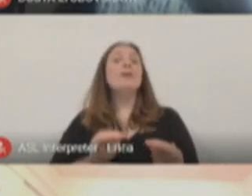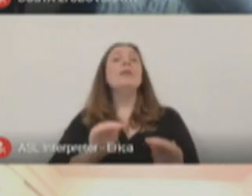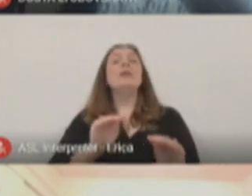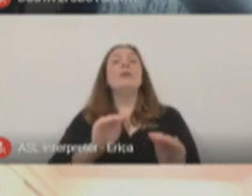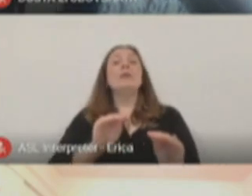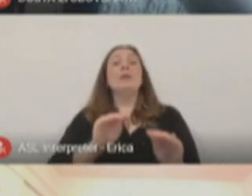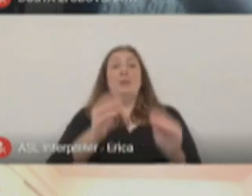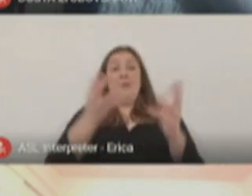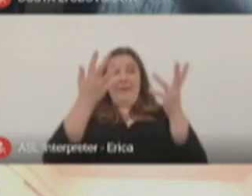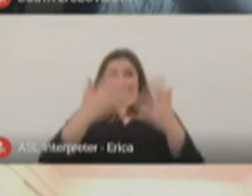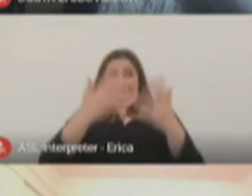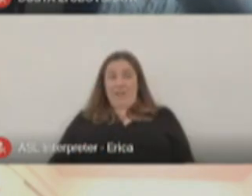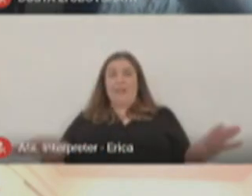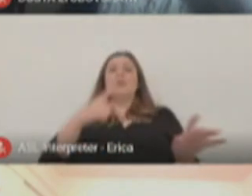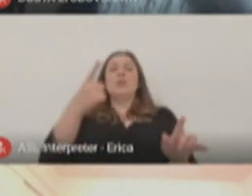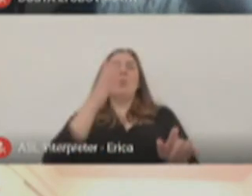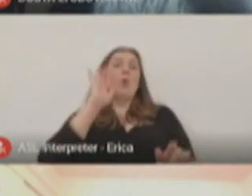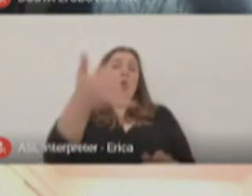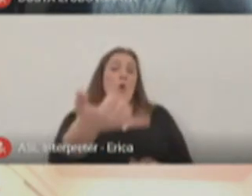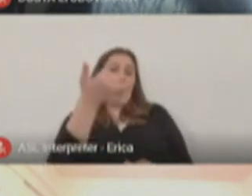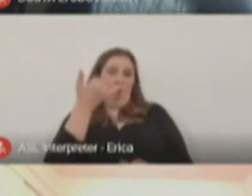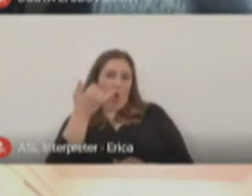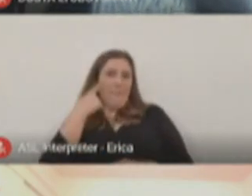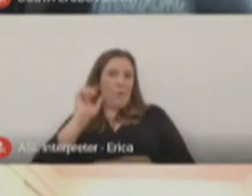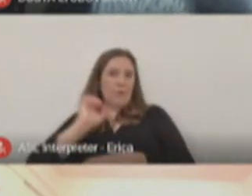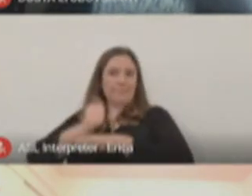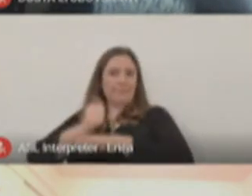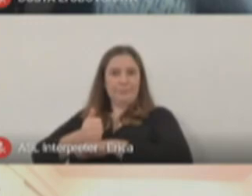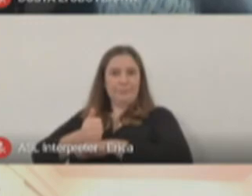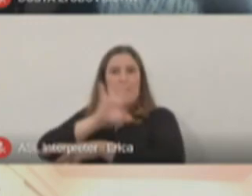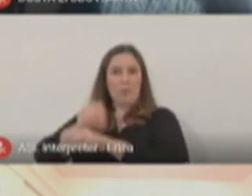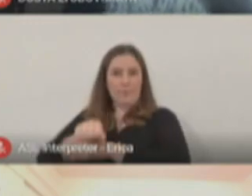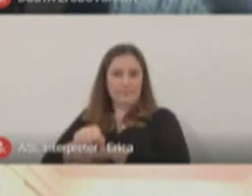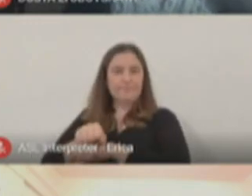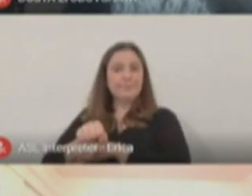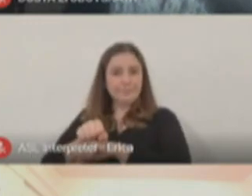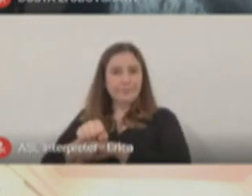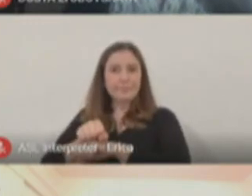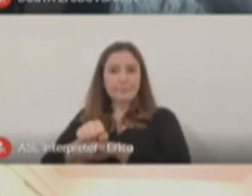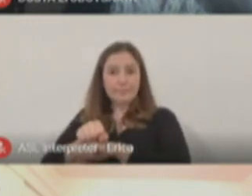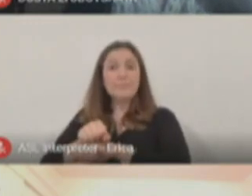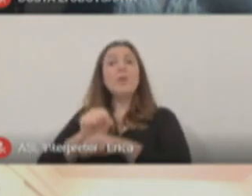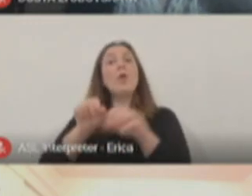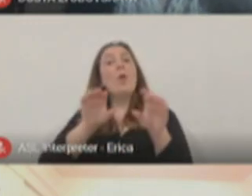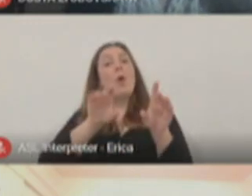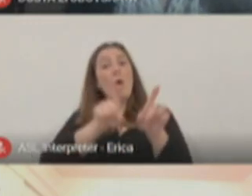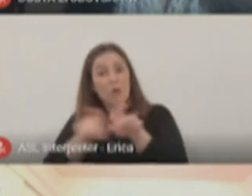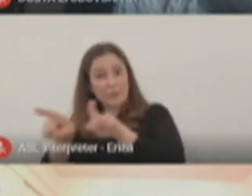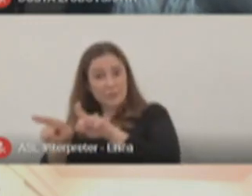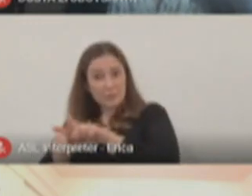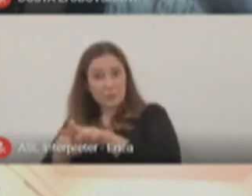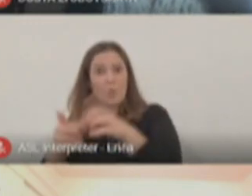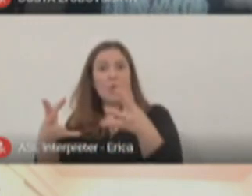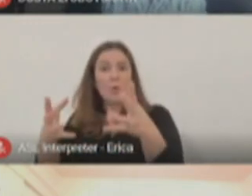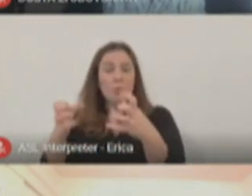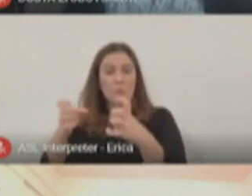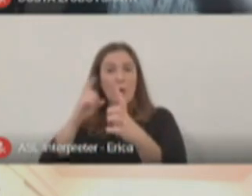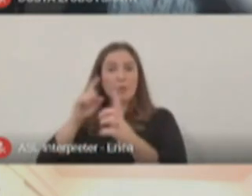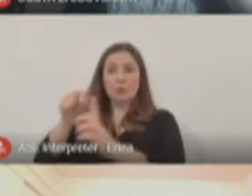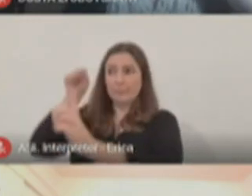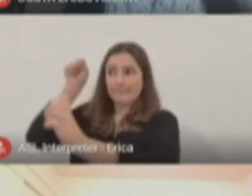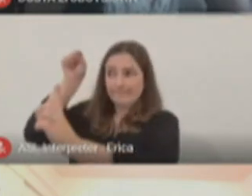call them to try to help them schedule an appointment. In addition, very specifically in an effort to target communities of